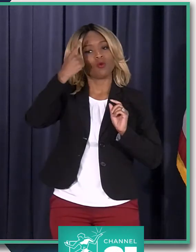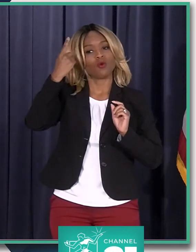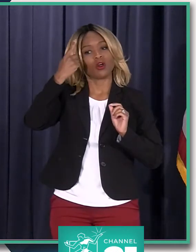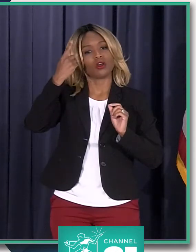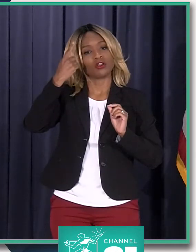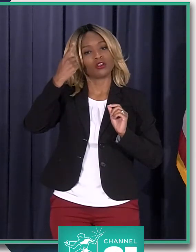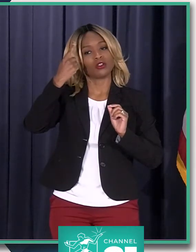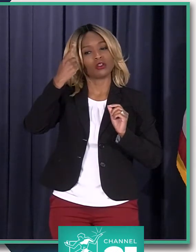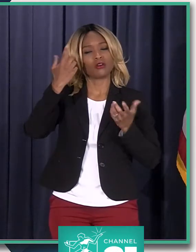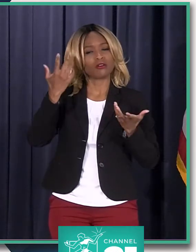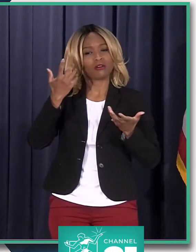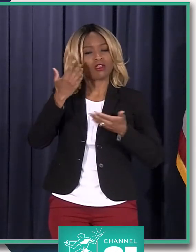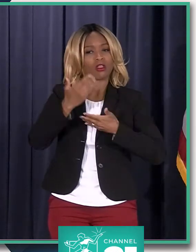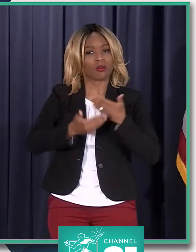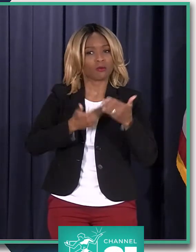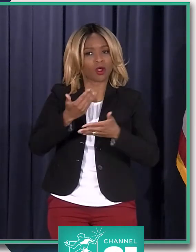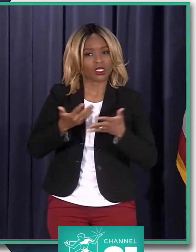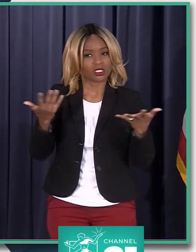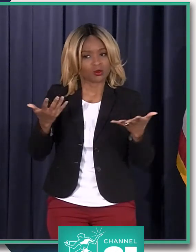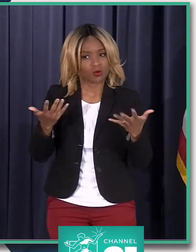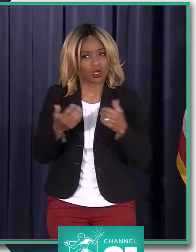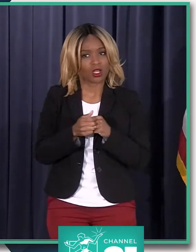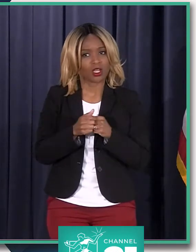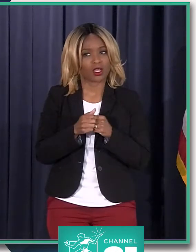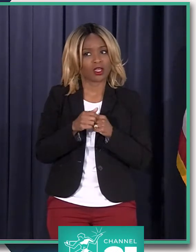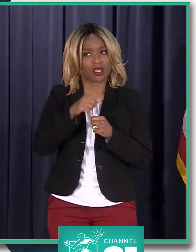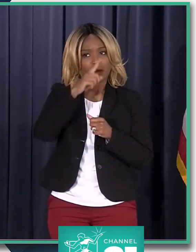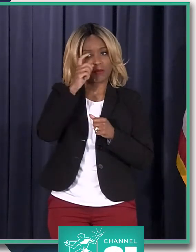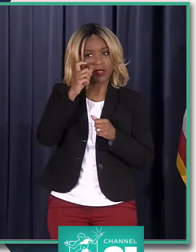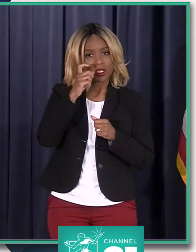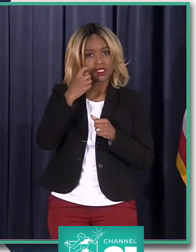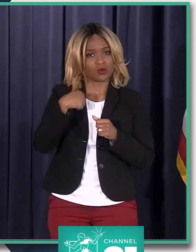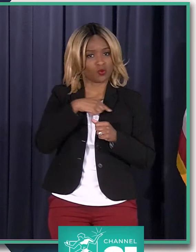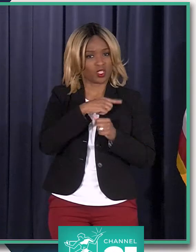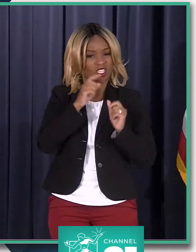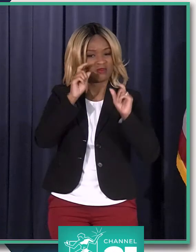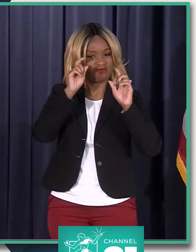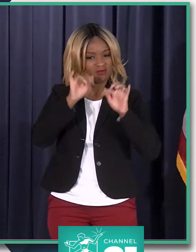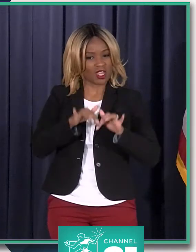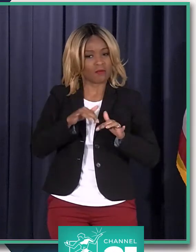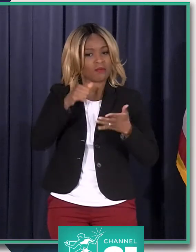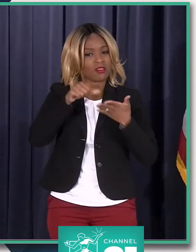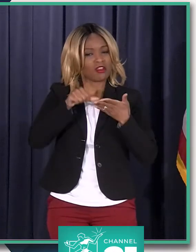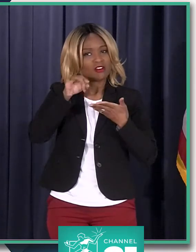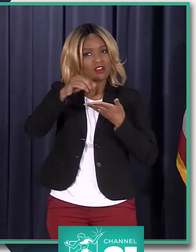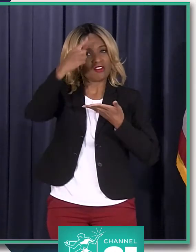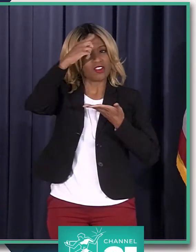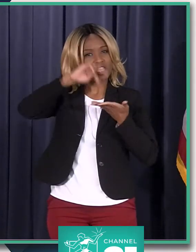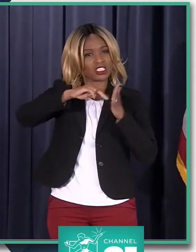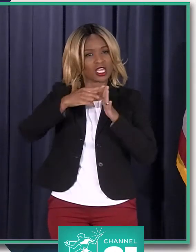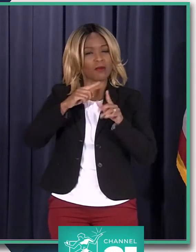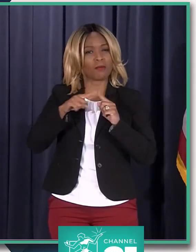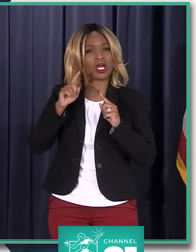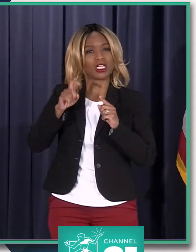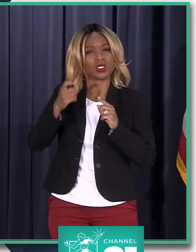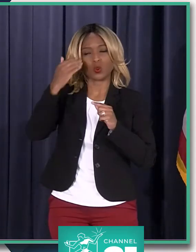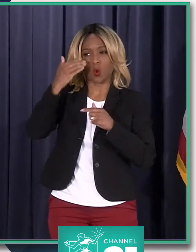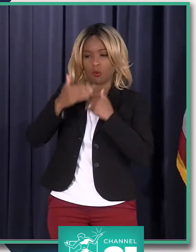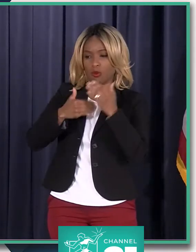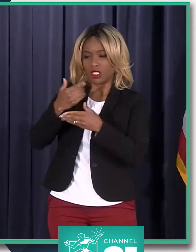what the process would be, because we put our letter of intent together, and what the process would be to submit that